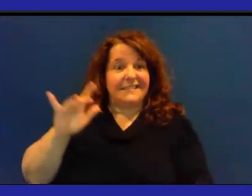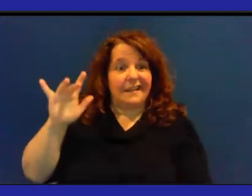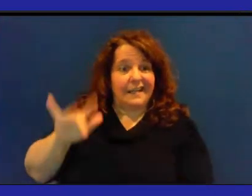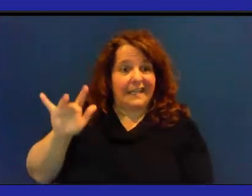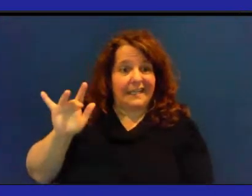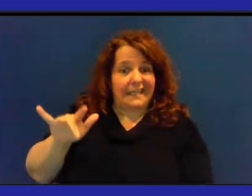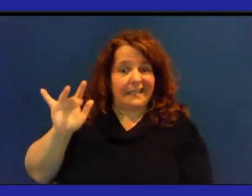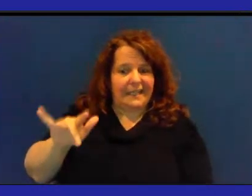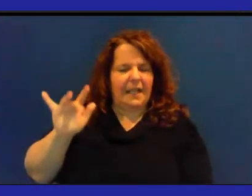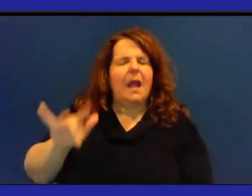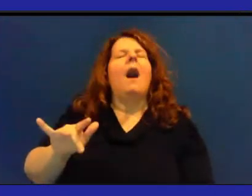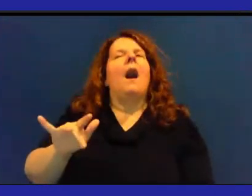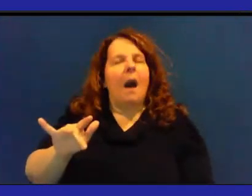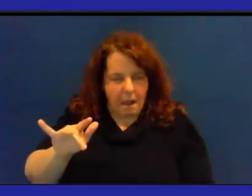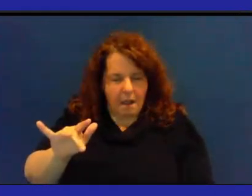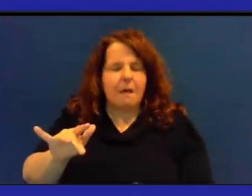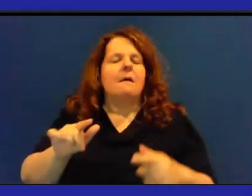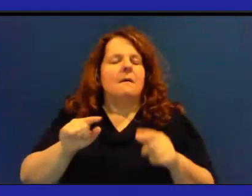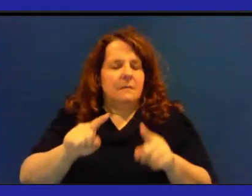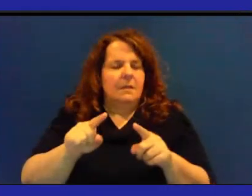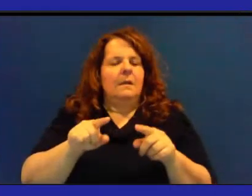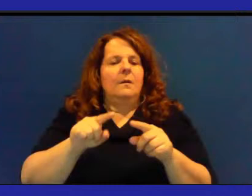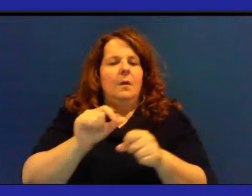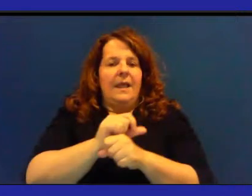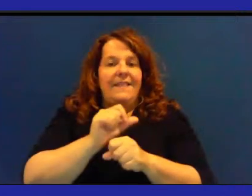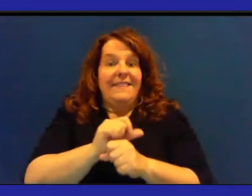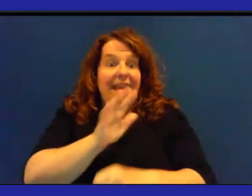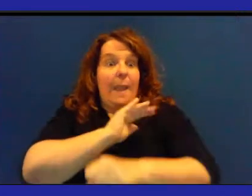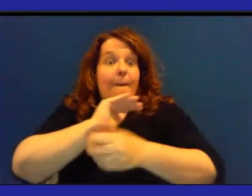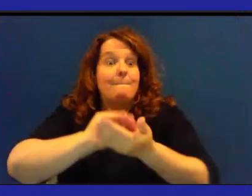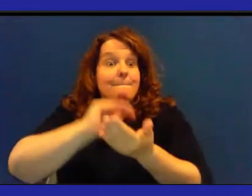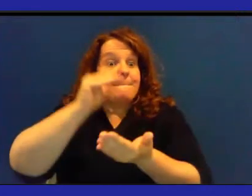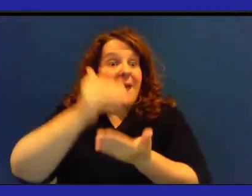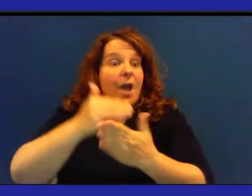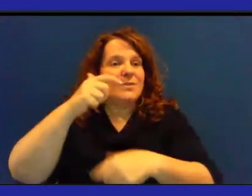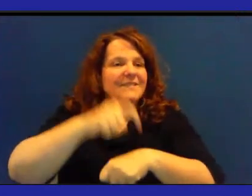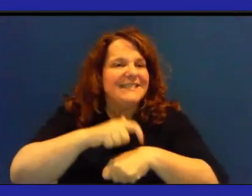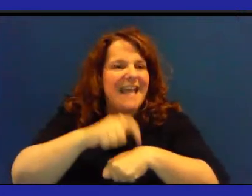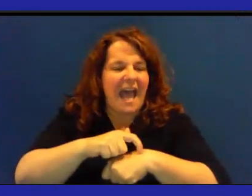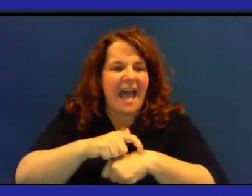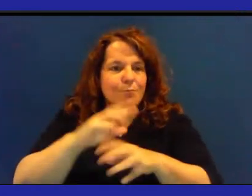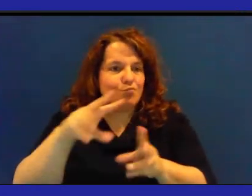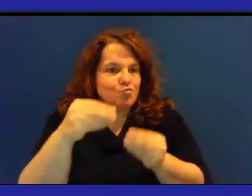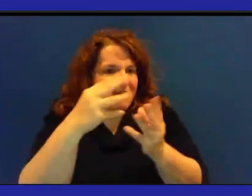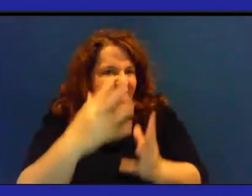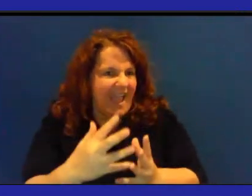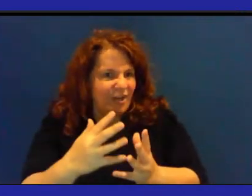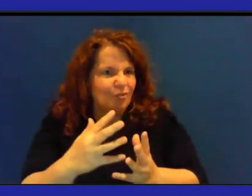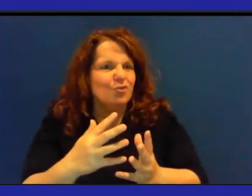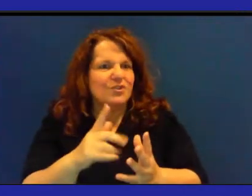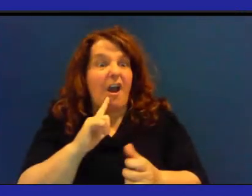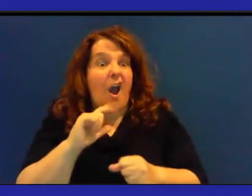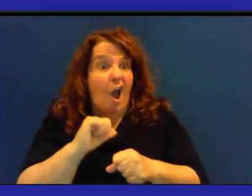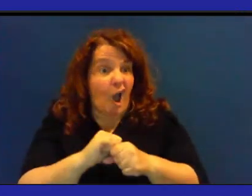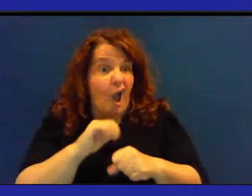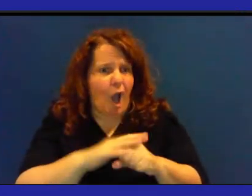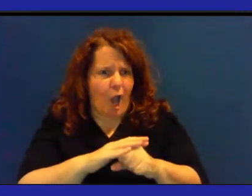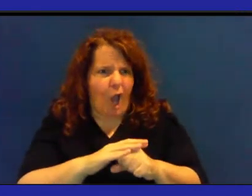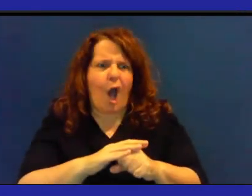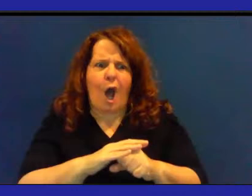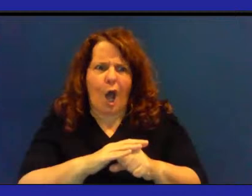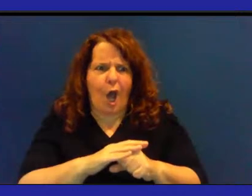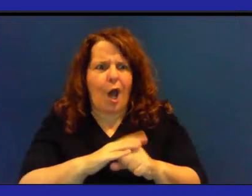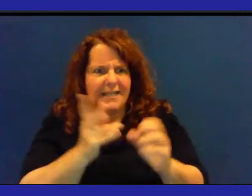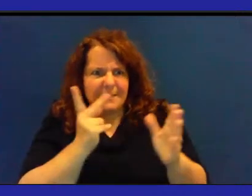people are working on. And amount of time providers are on is actually a major predictor of